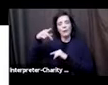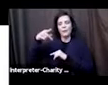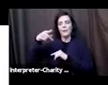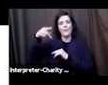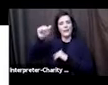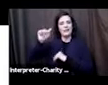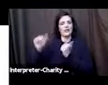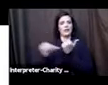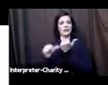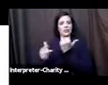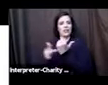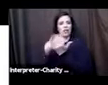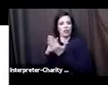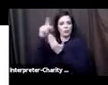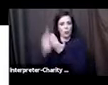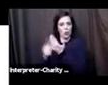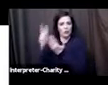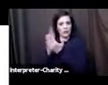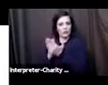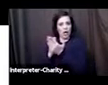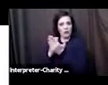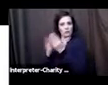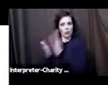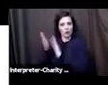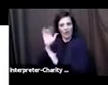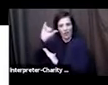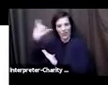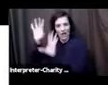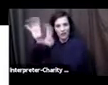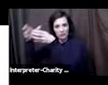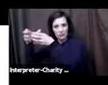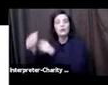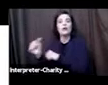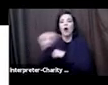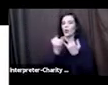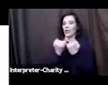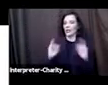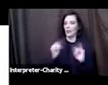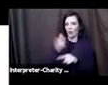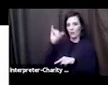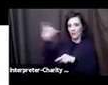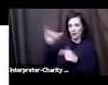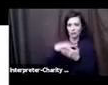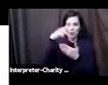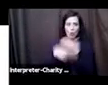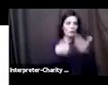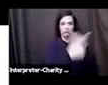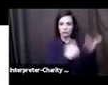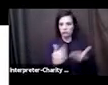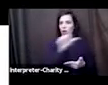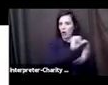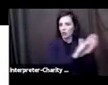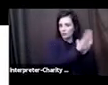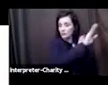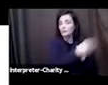but some of them are freestanding that in the work that we do. Probably one of the things you might want to